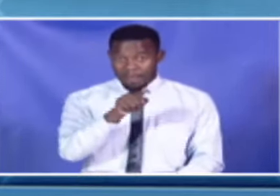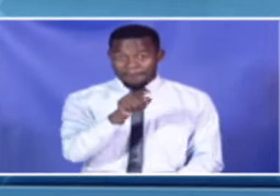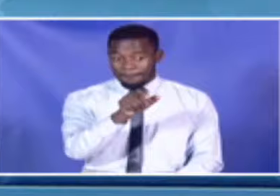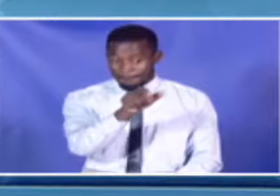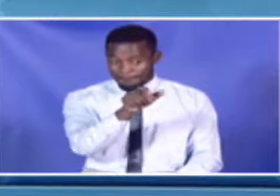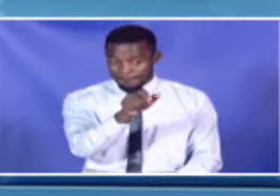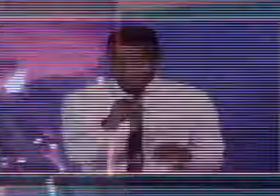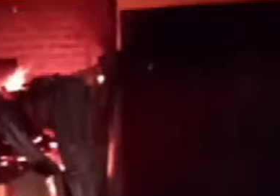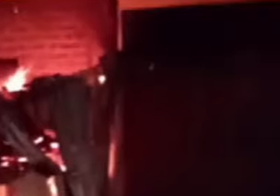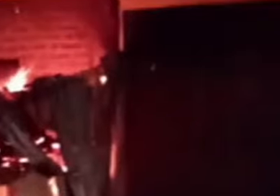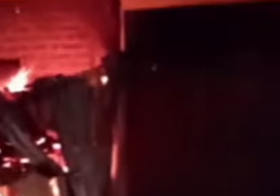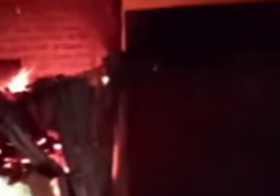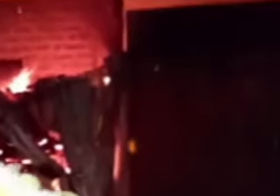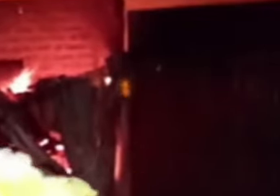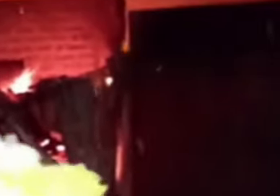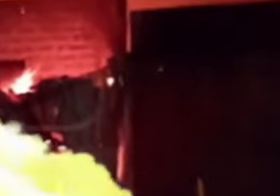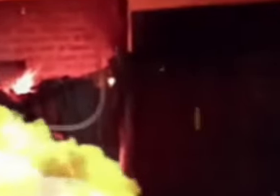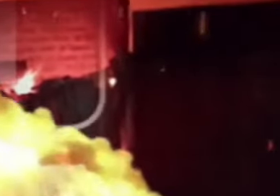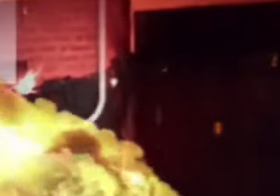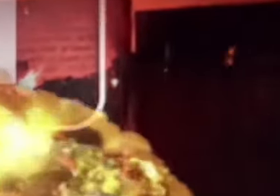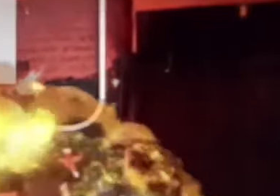mystery.